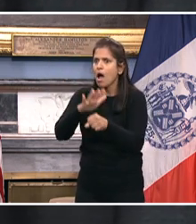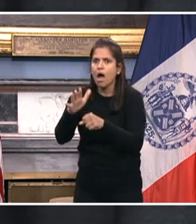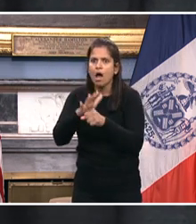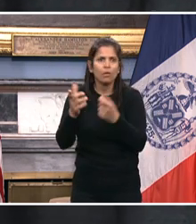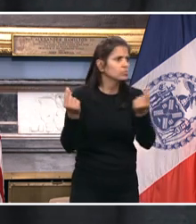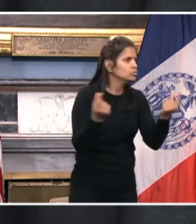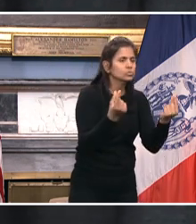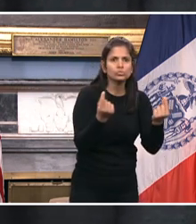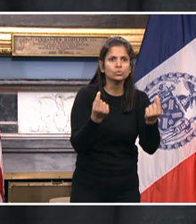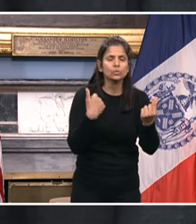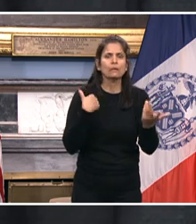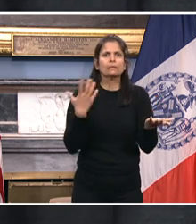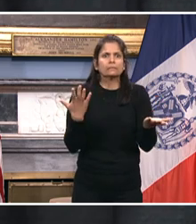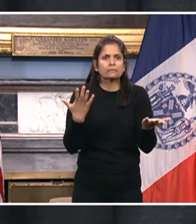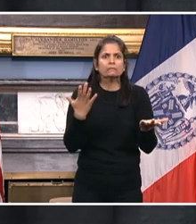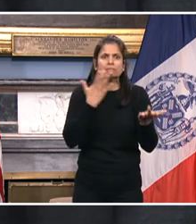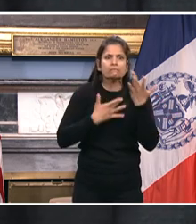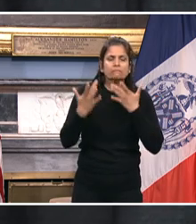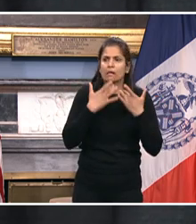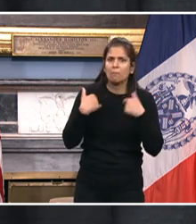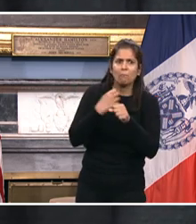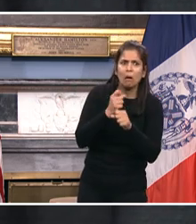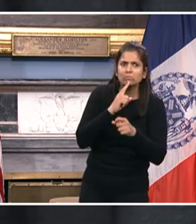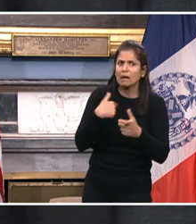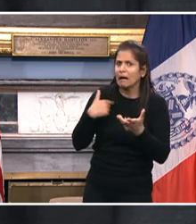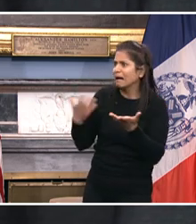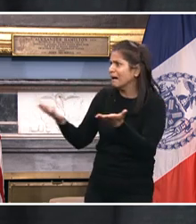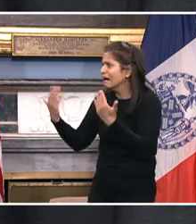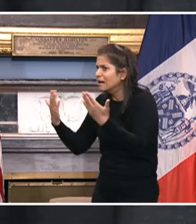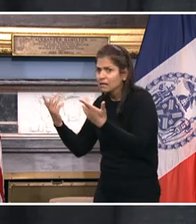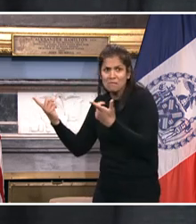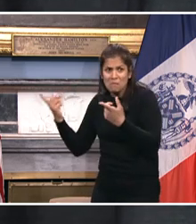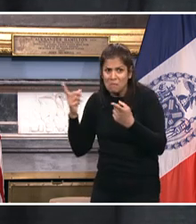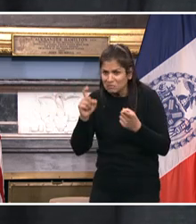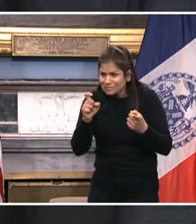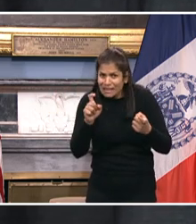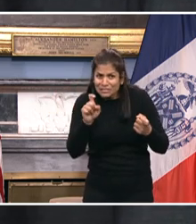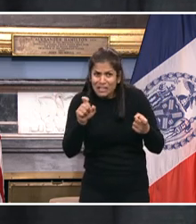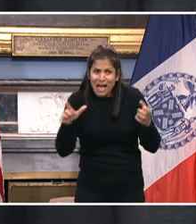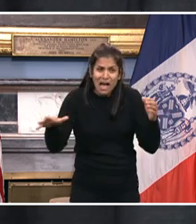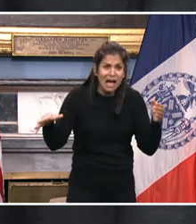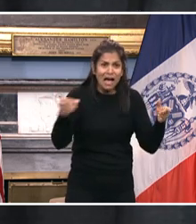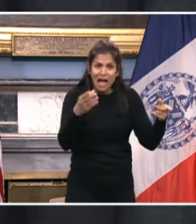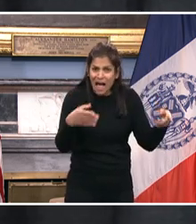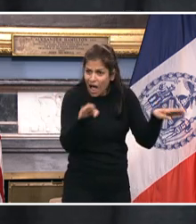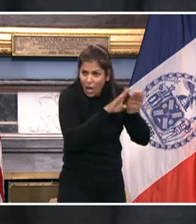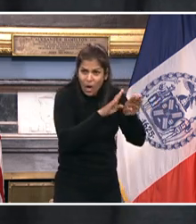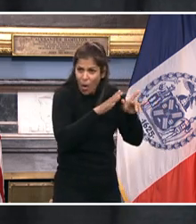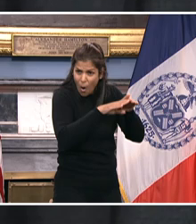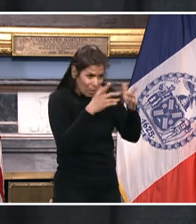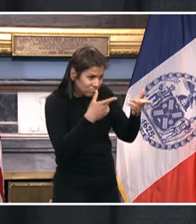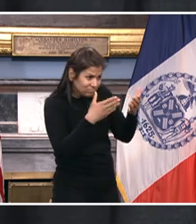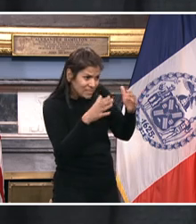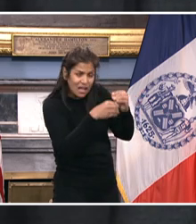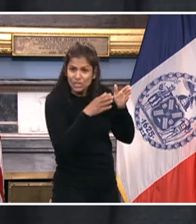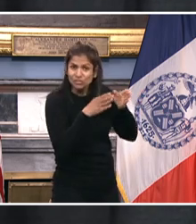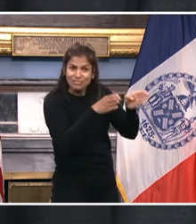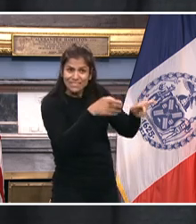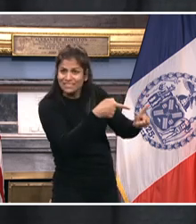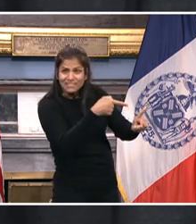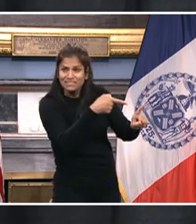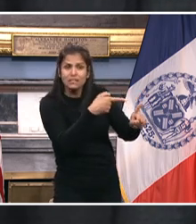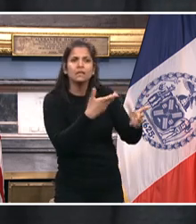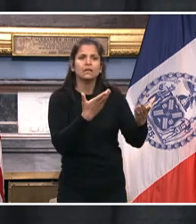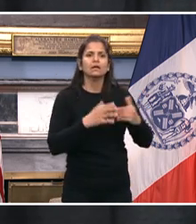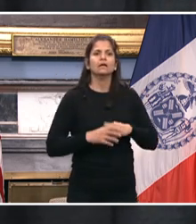They're very concerned about being able to enforce in all the places that already exist and do it effectively. And I've talked to